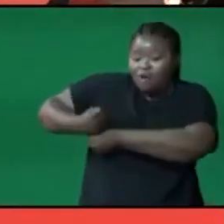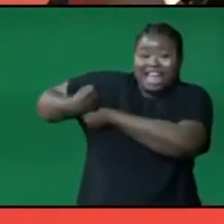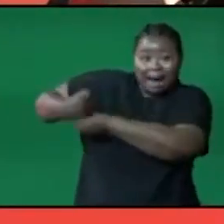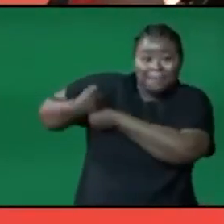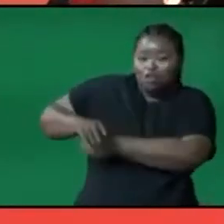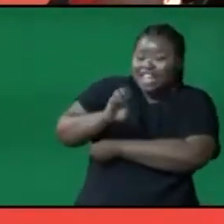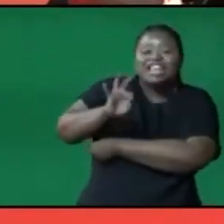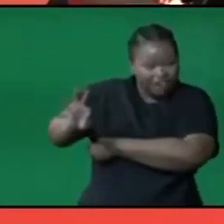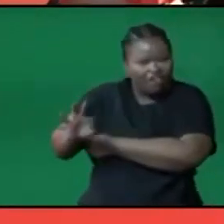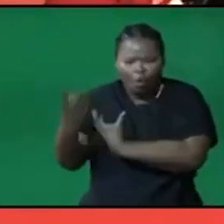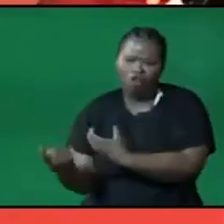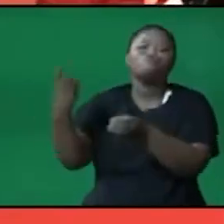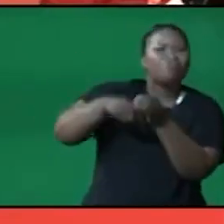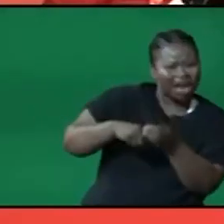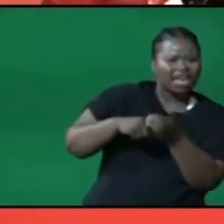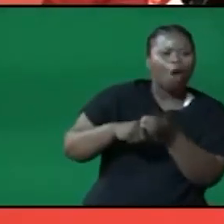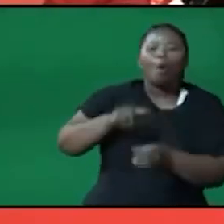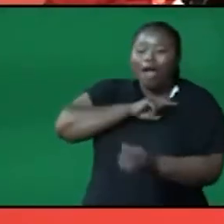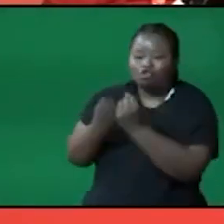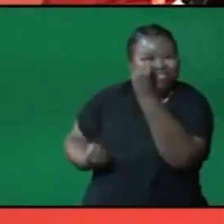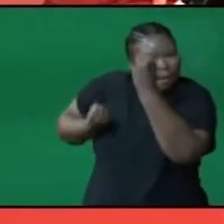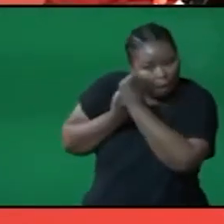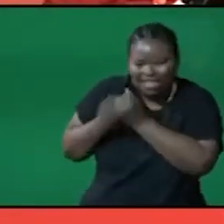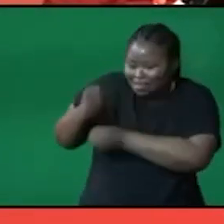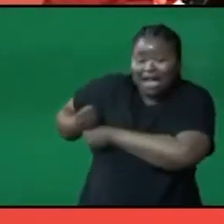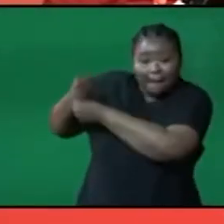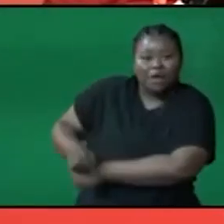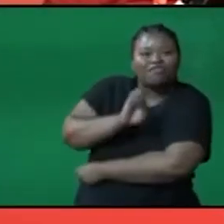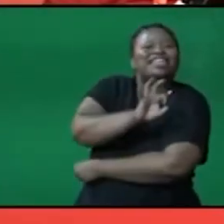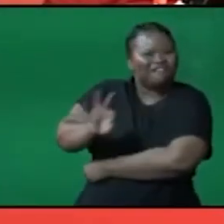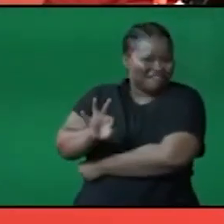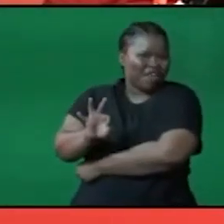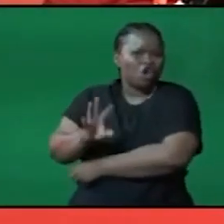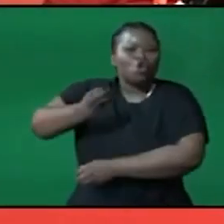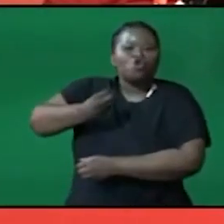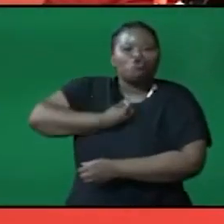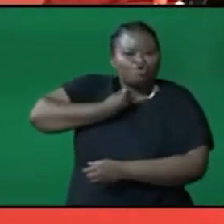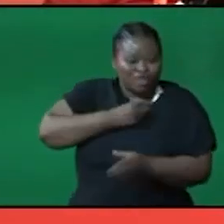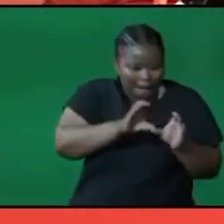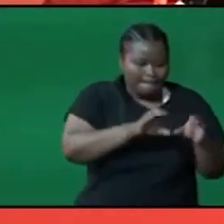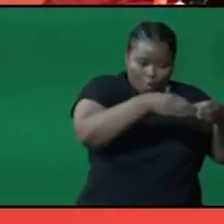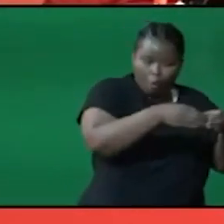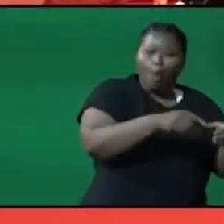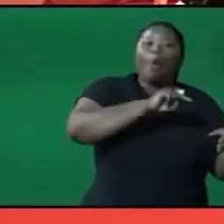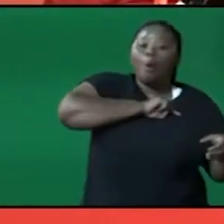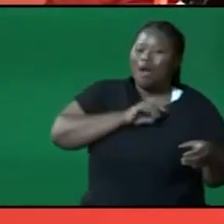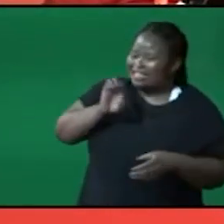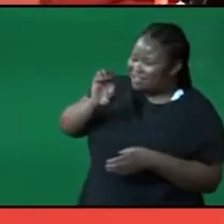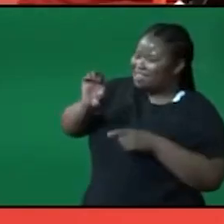the EFF, you join to support the campaign of the EFF Youth Command, because it's